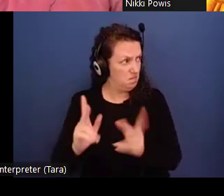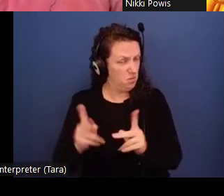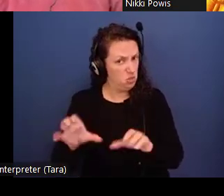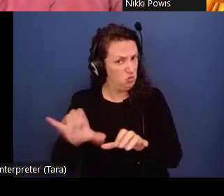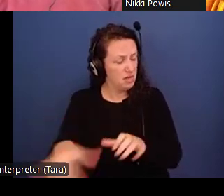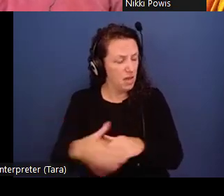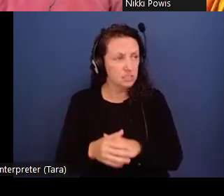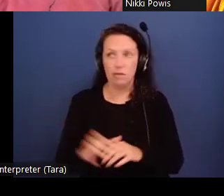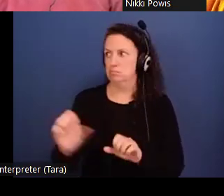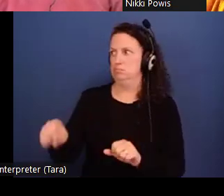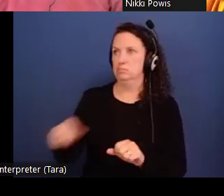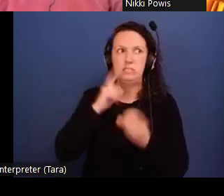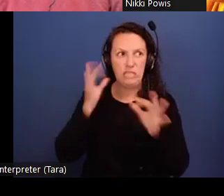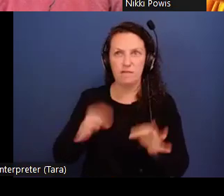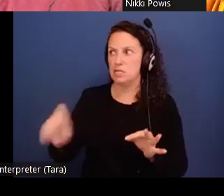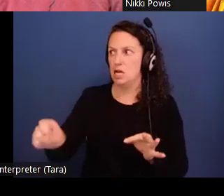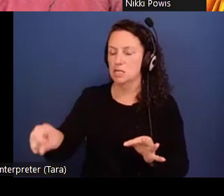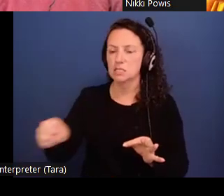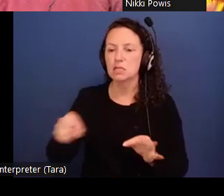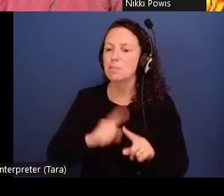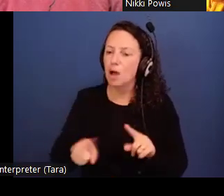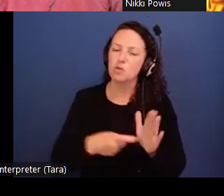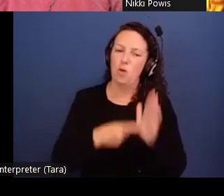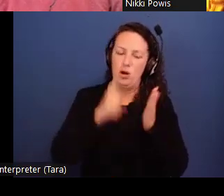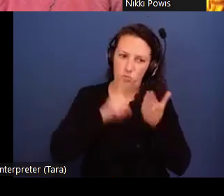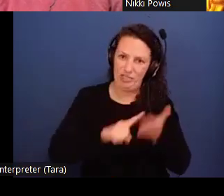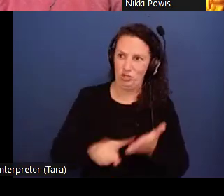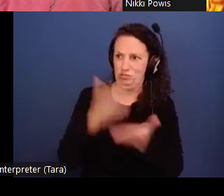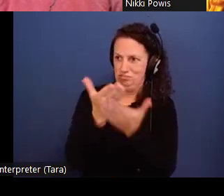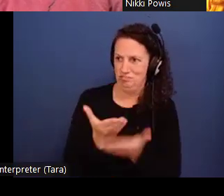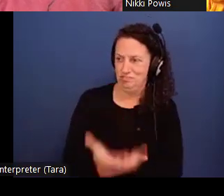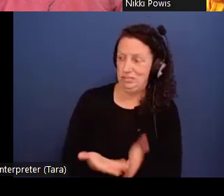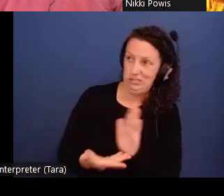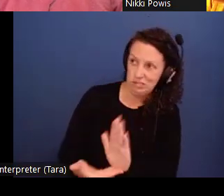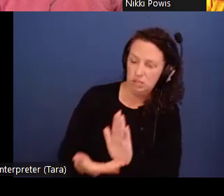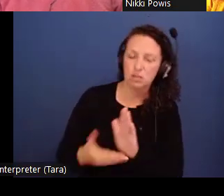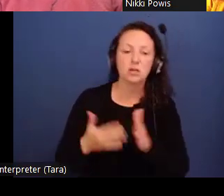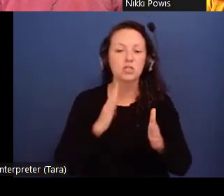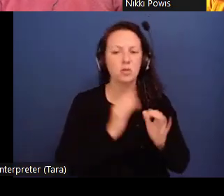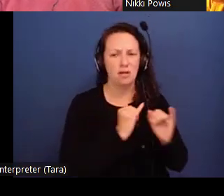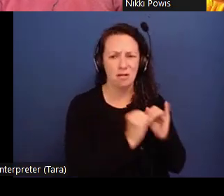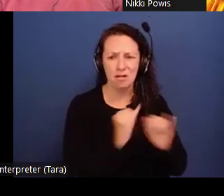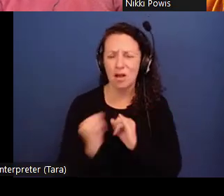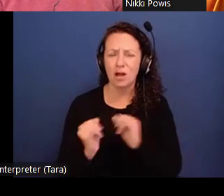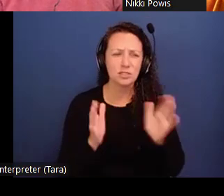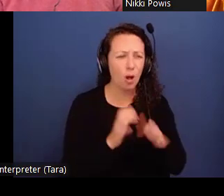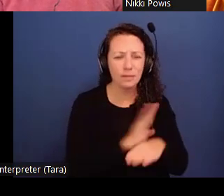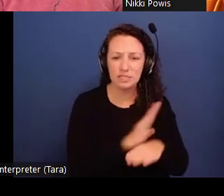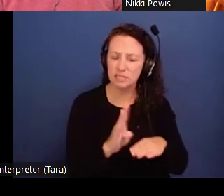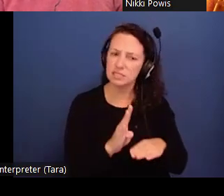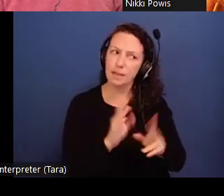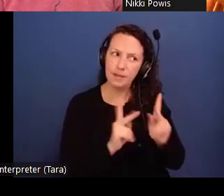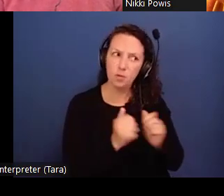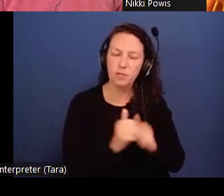that research. So we interviewed multiple small businesses that were owned by people with disabilities. We talked